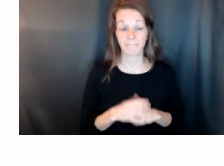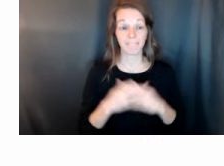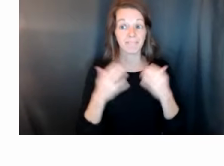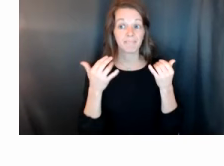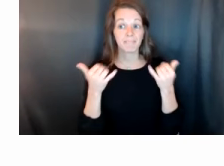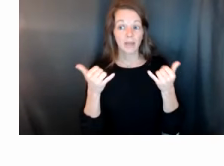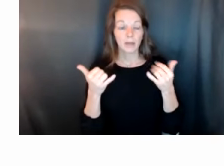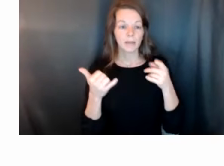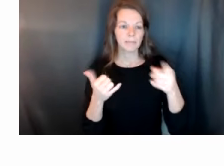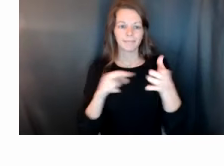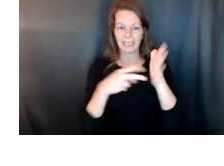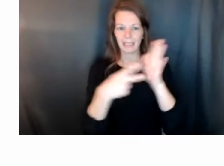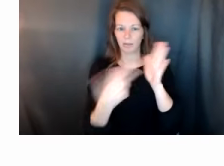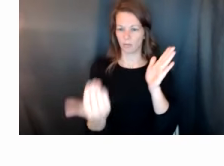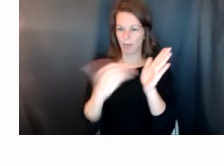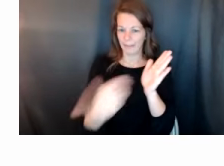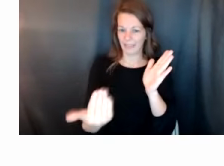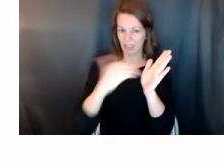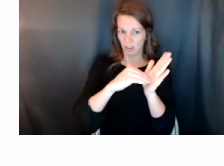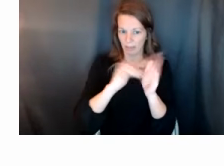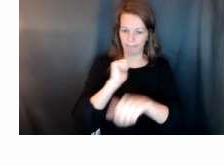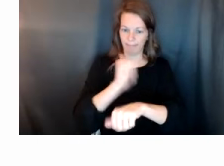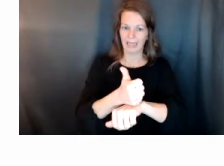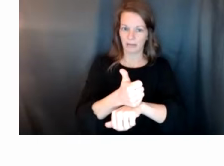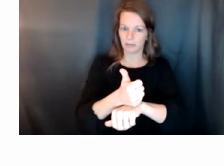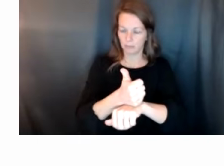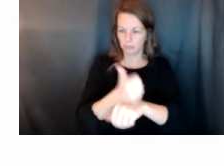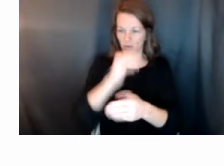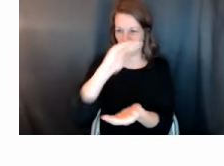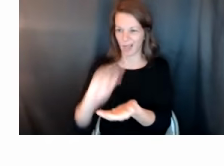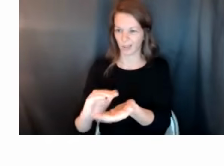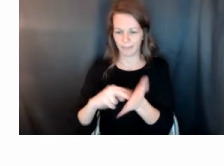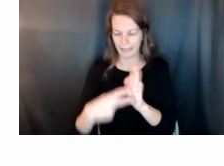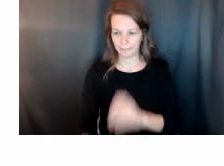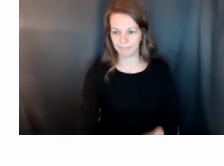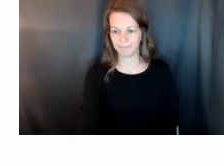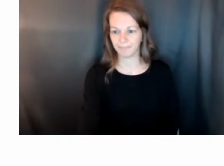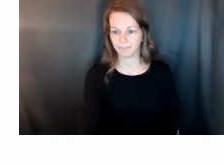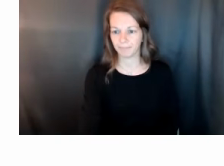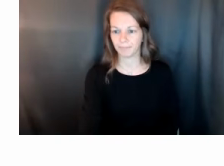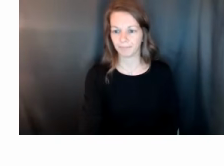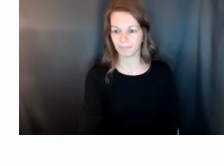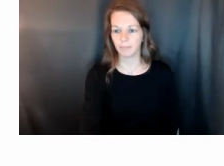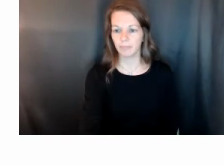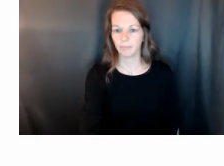Now, what do I mean when I say repetition-based reduction, at least in the context of this presentation?